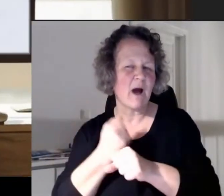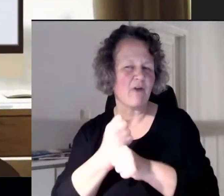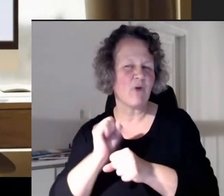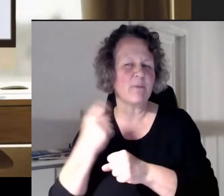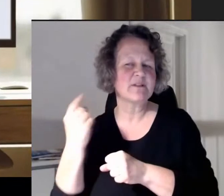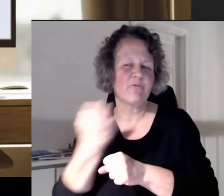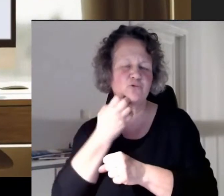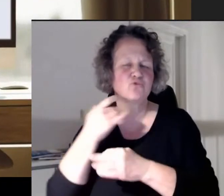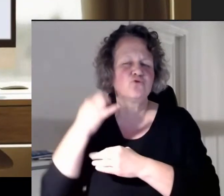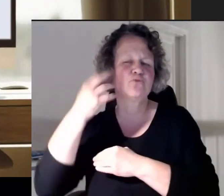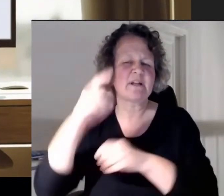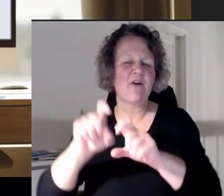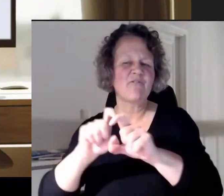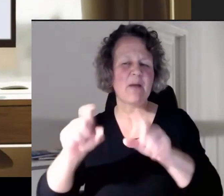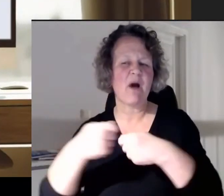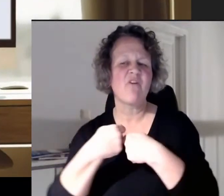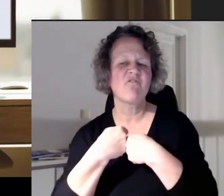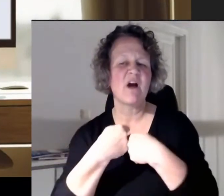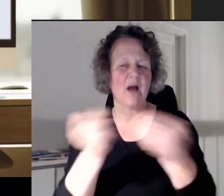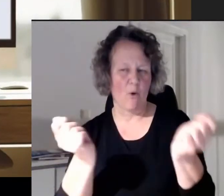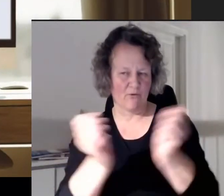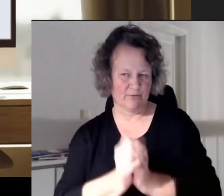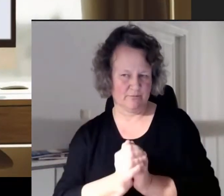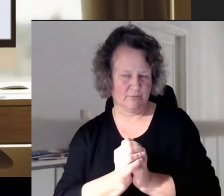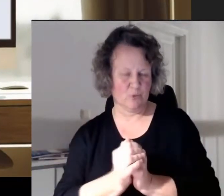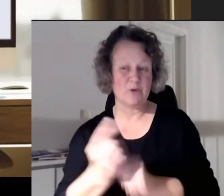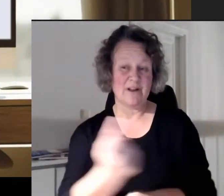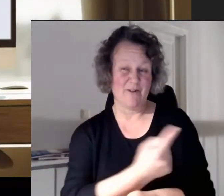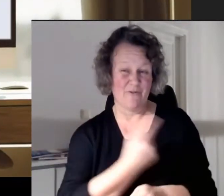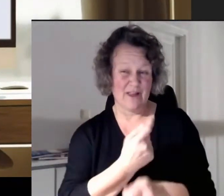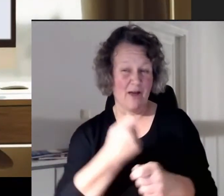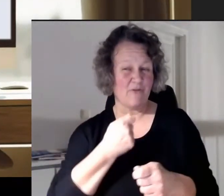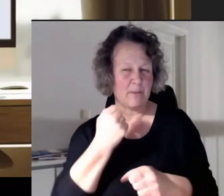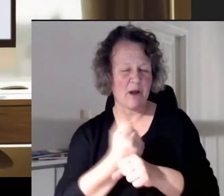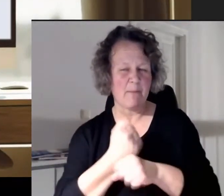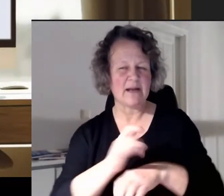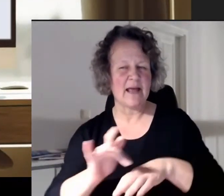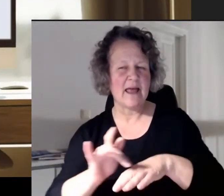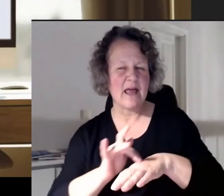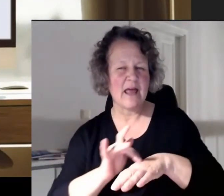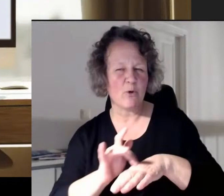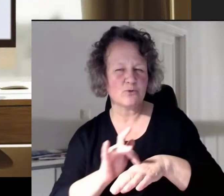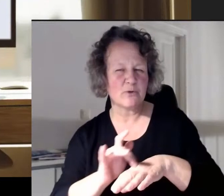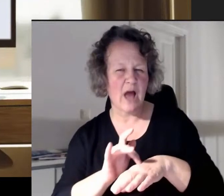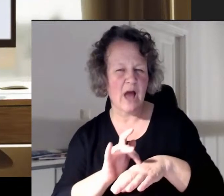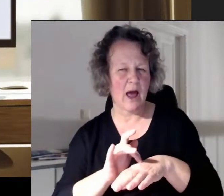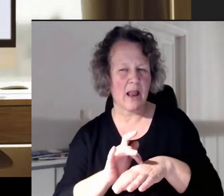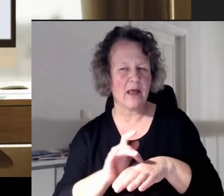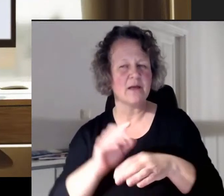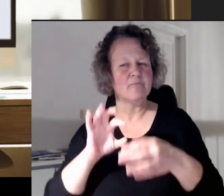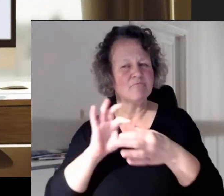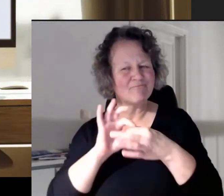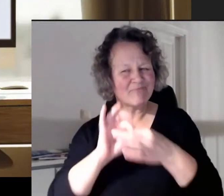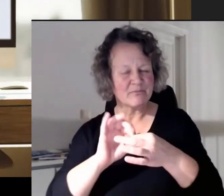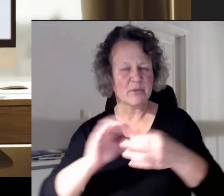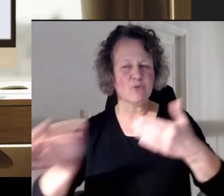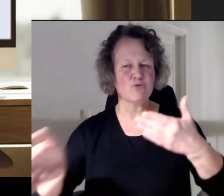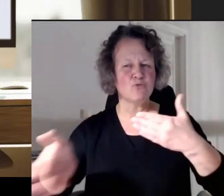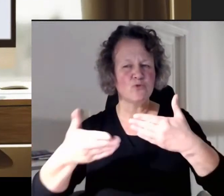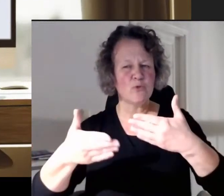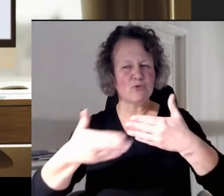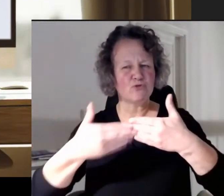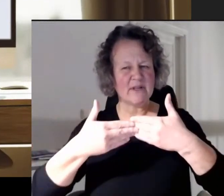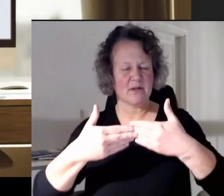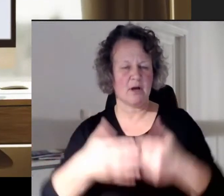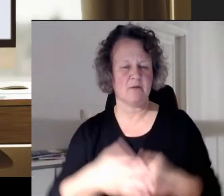to sell it. And we were facing the challenge to make a film which is emotional and which is dealing with